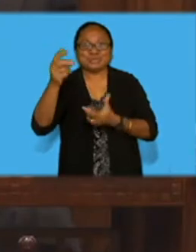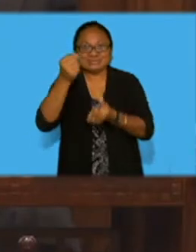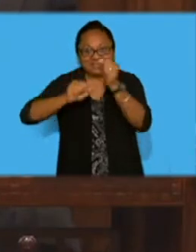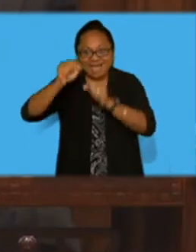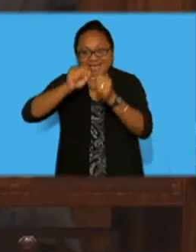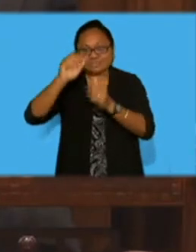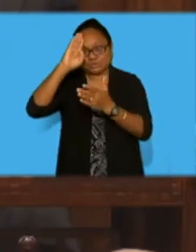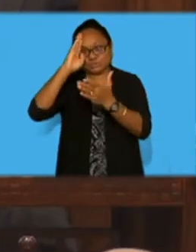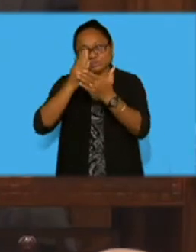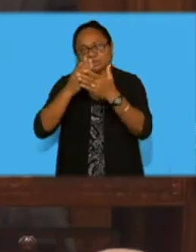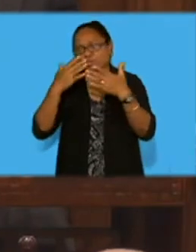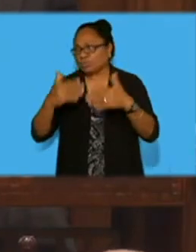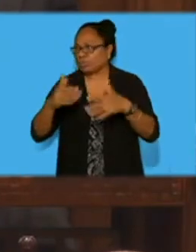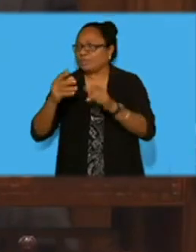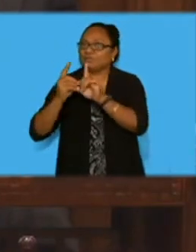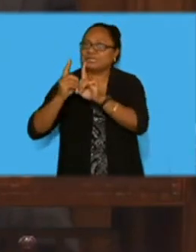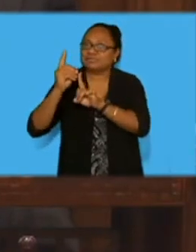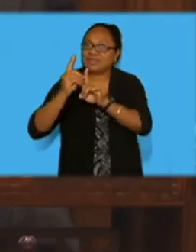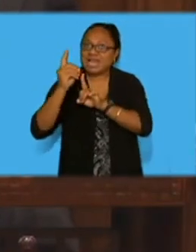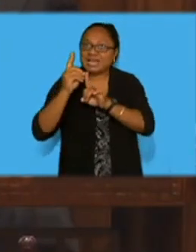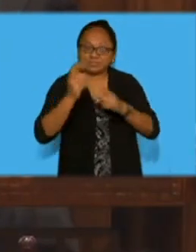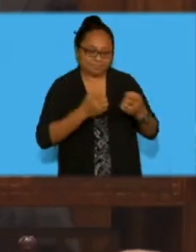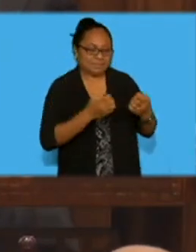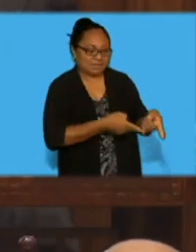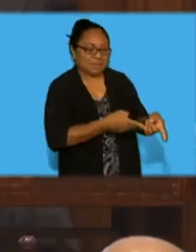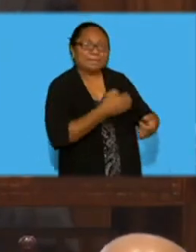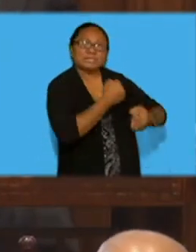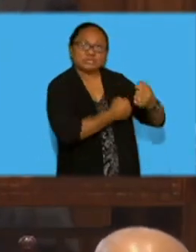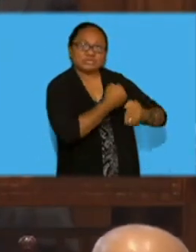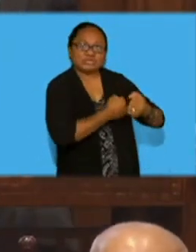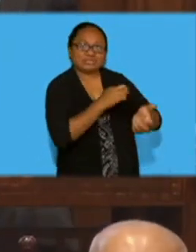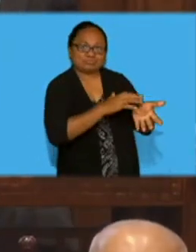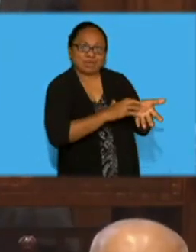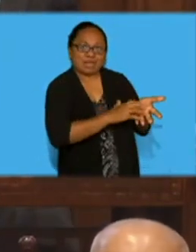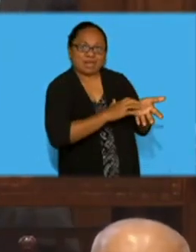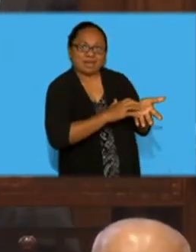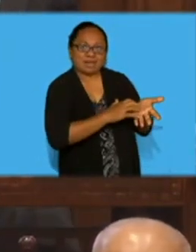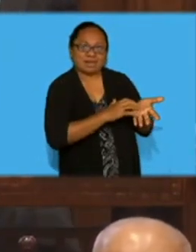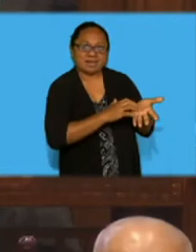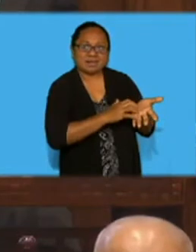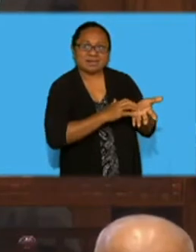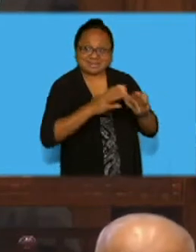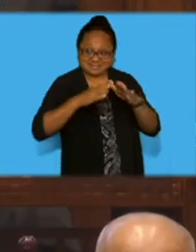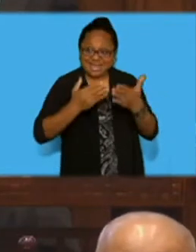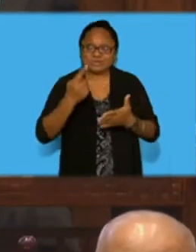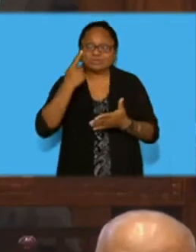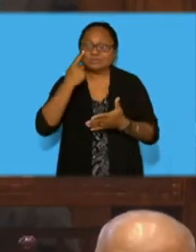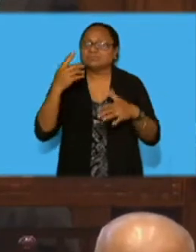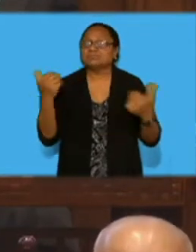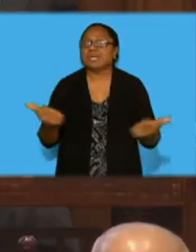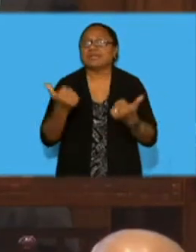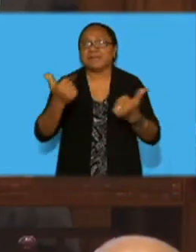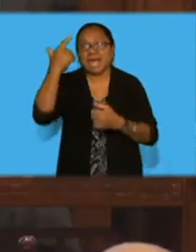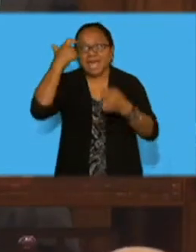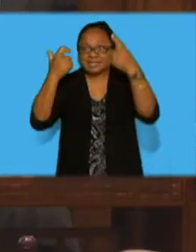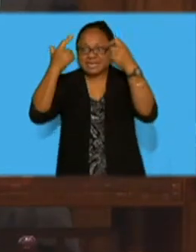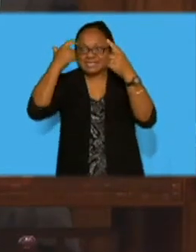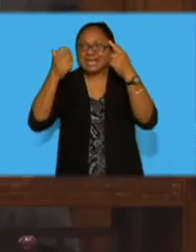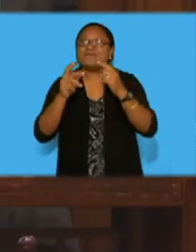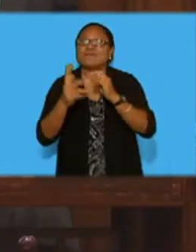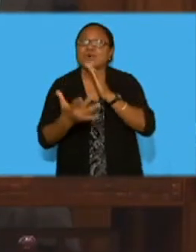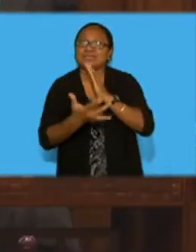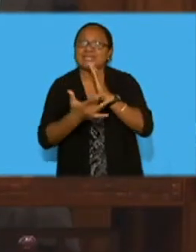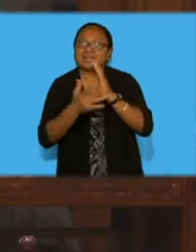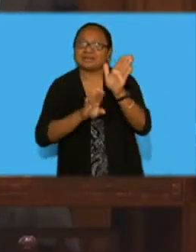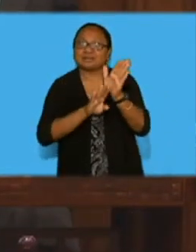getting into and developing this device, Madam Speaker, often you will see technological innovations taking place for the needs of the